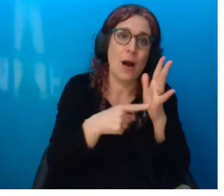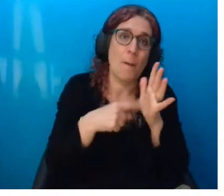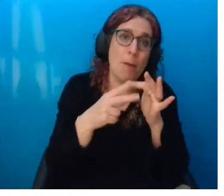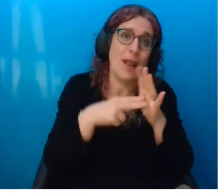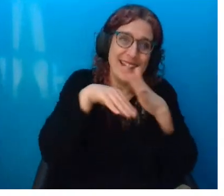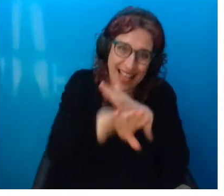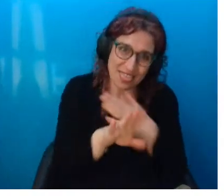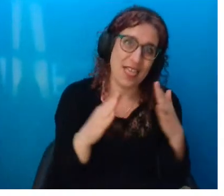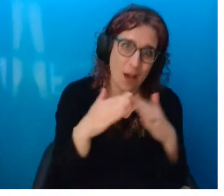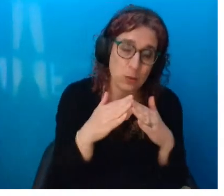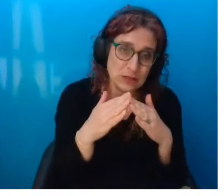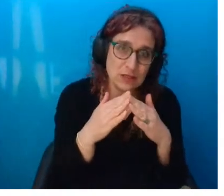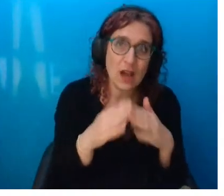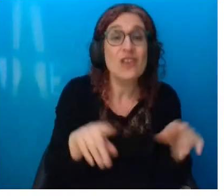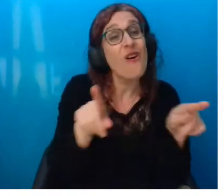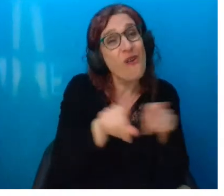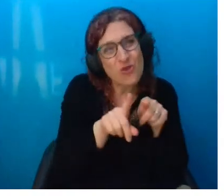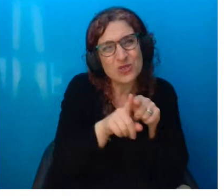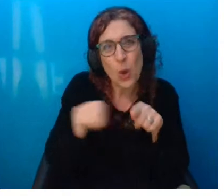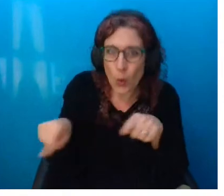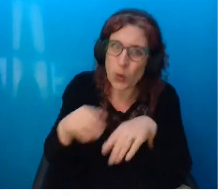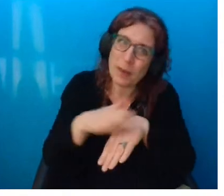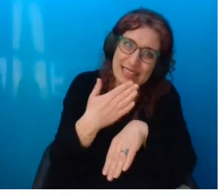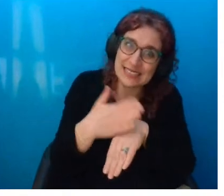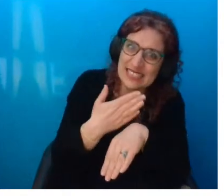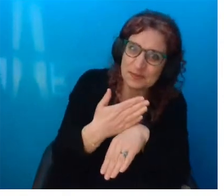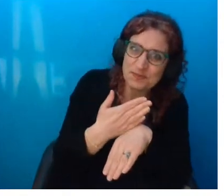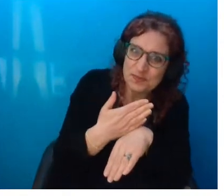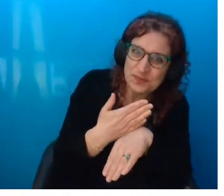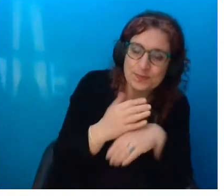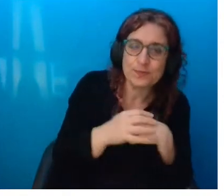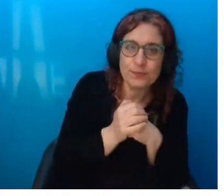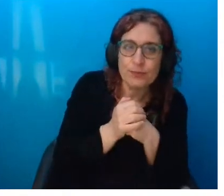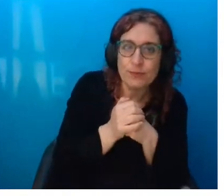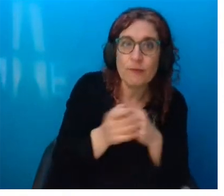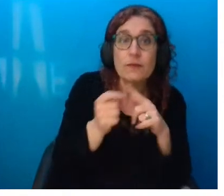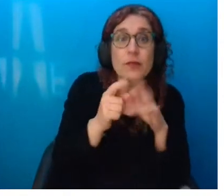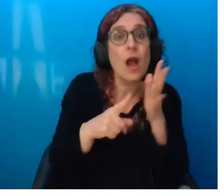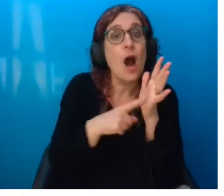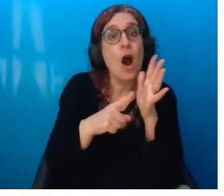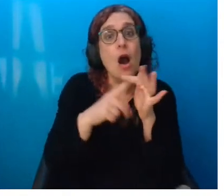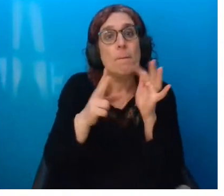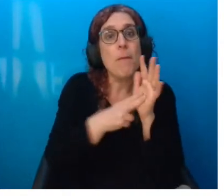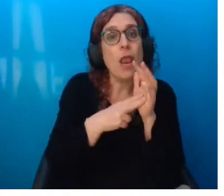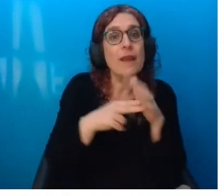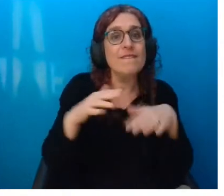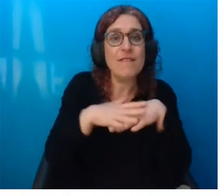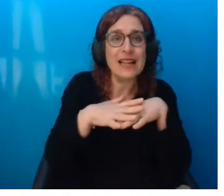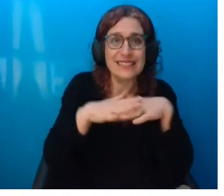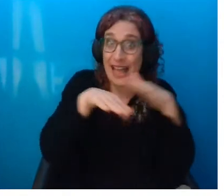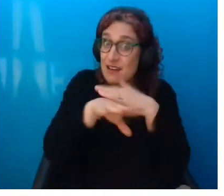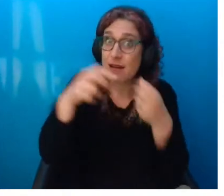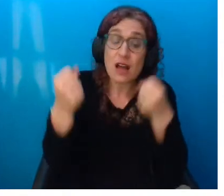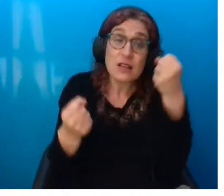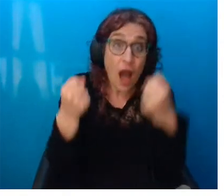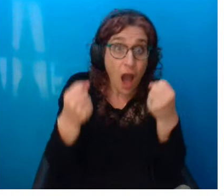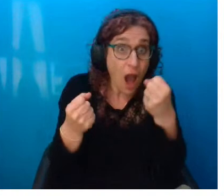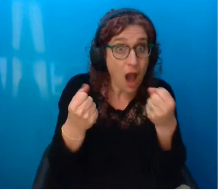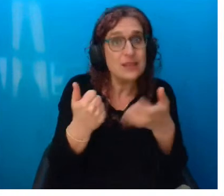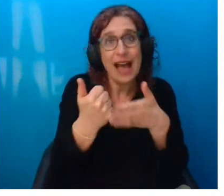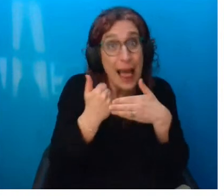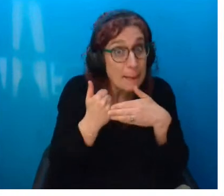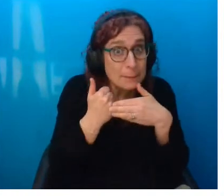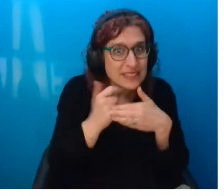mentioned also about pets. Pollen filters in cars are very, very helpful, but not particularly helpful in the